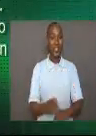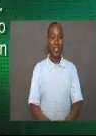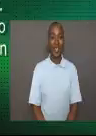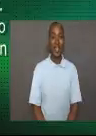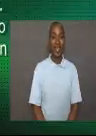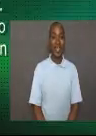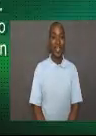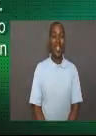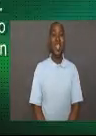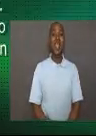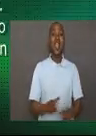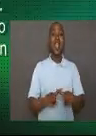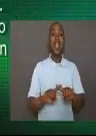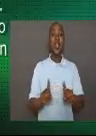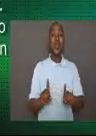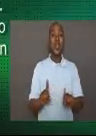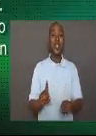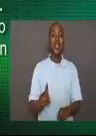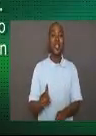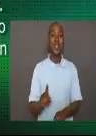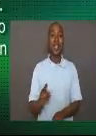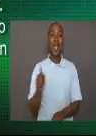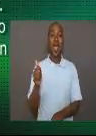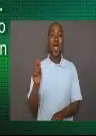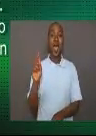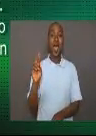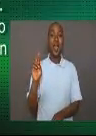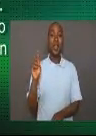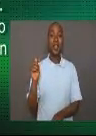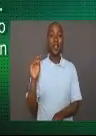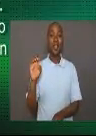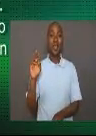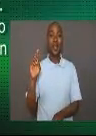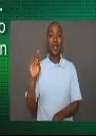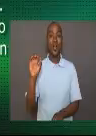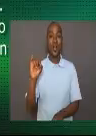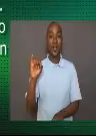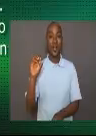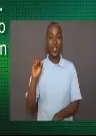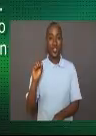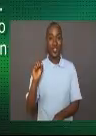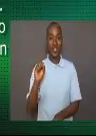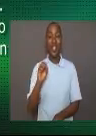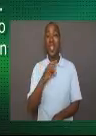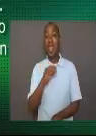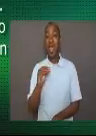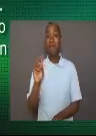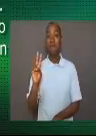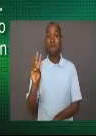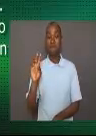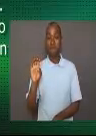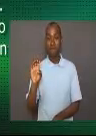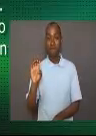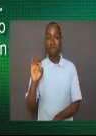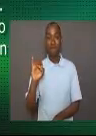The difference between arteries and veins is that arteries move blood away from